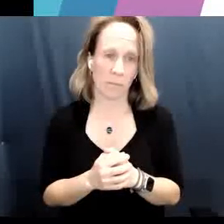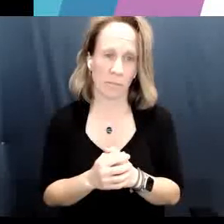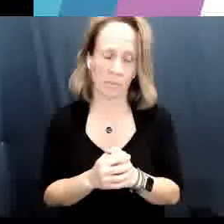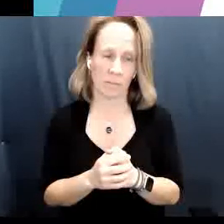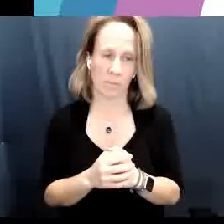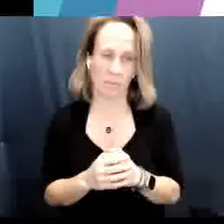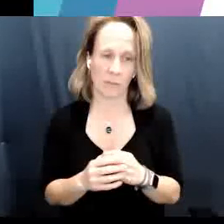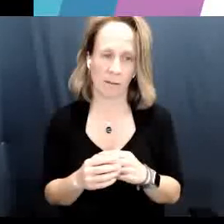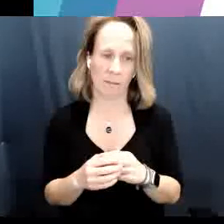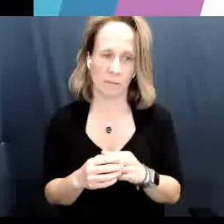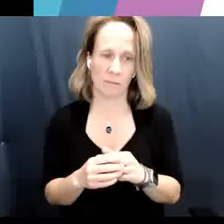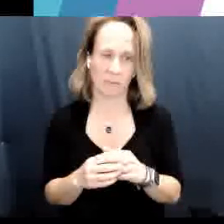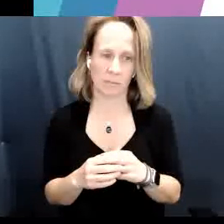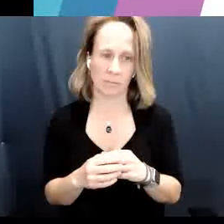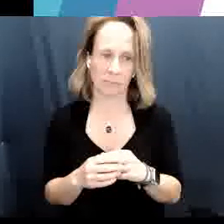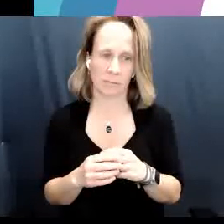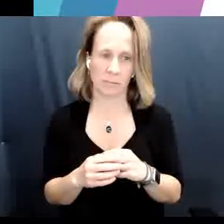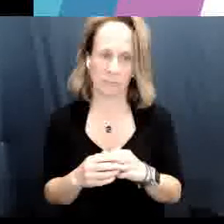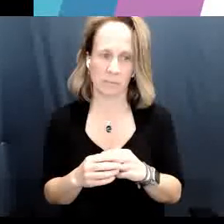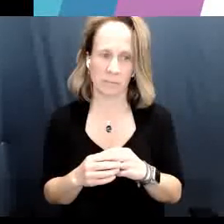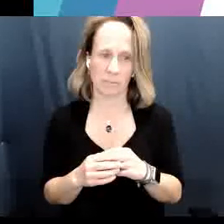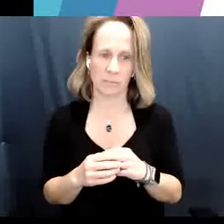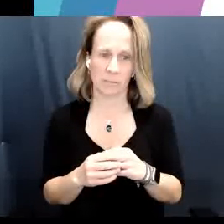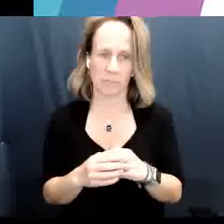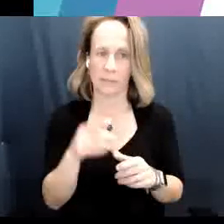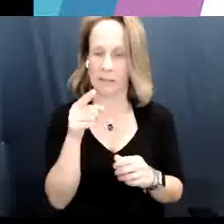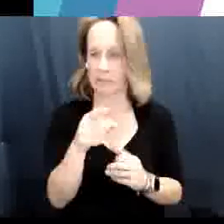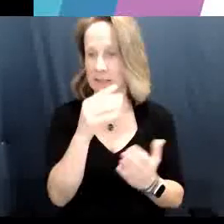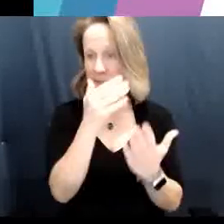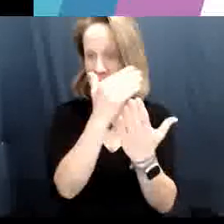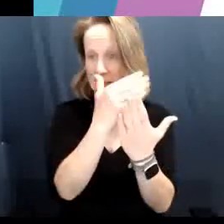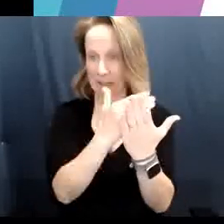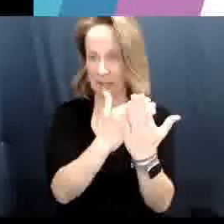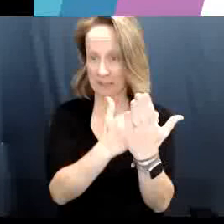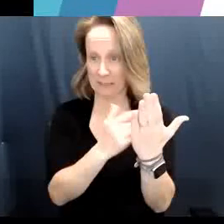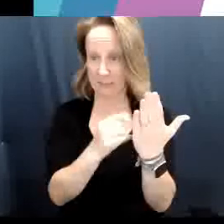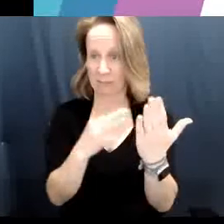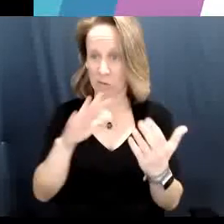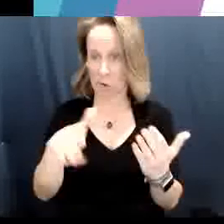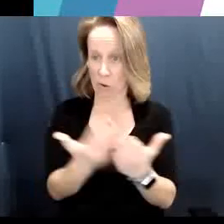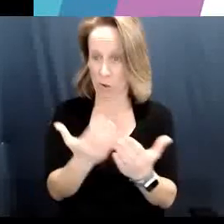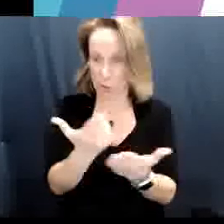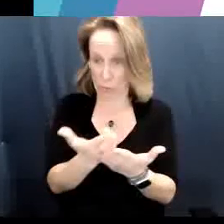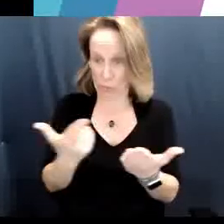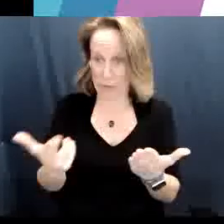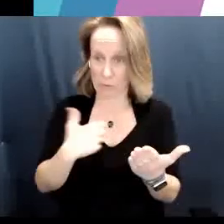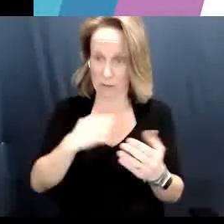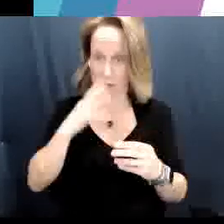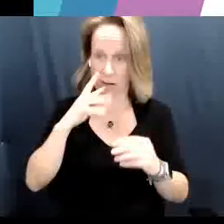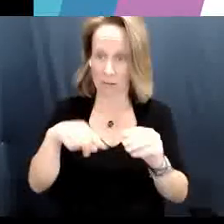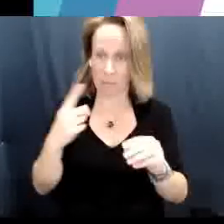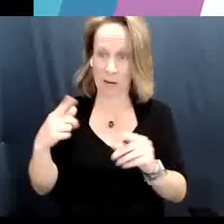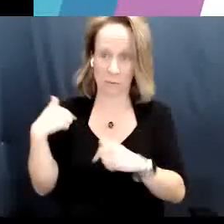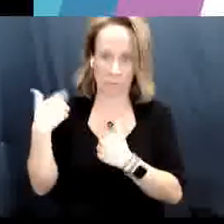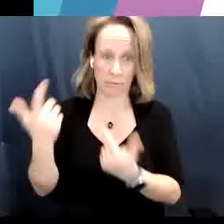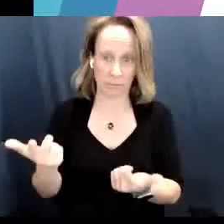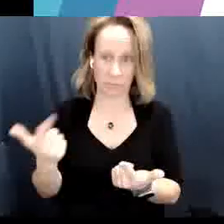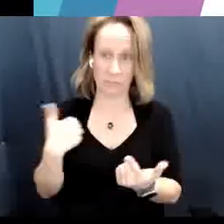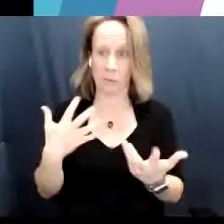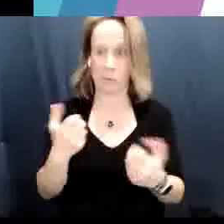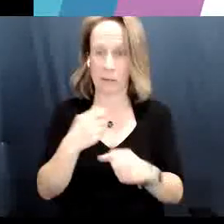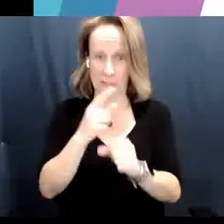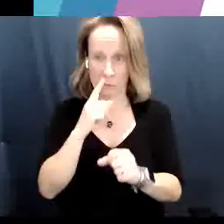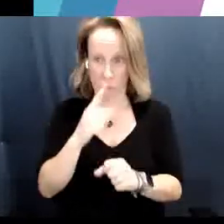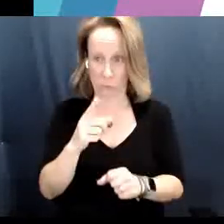So these are a list of all the resources that I talked about during the presentation today. I wanted to make sure you have them,